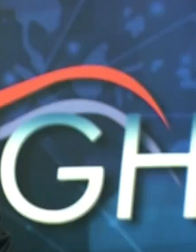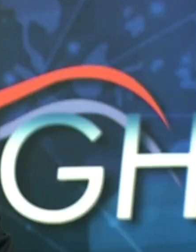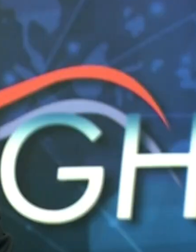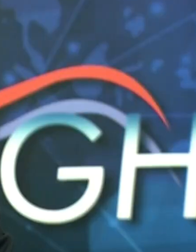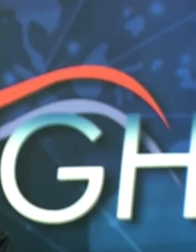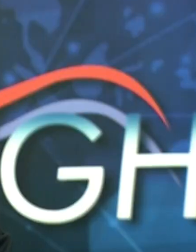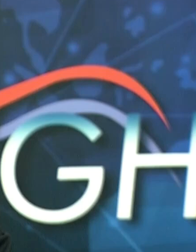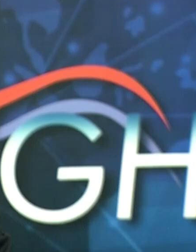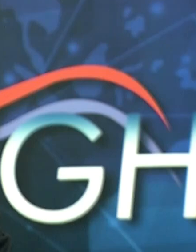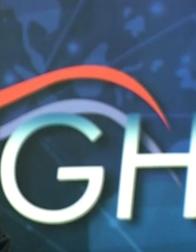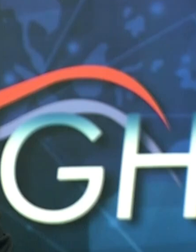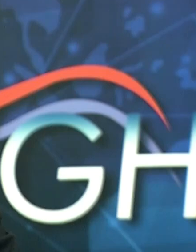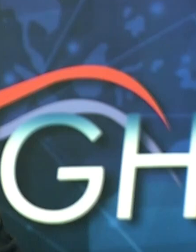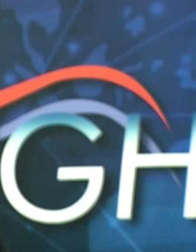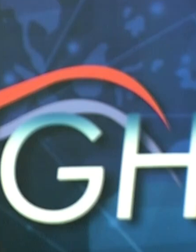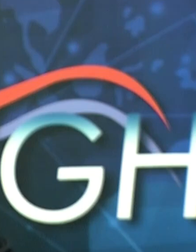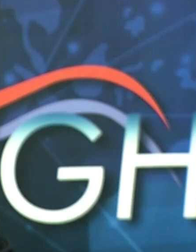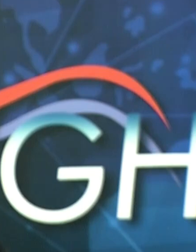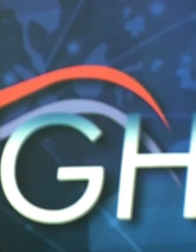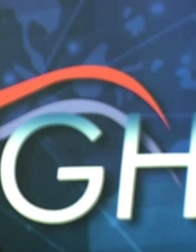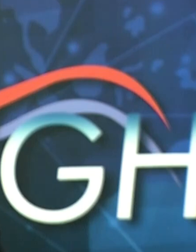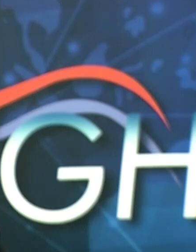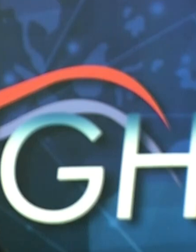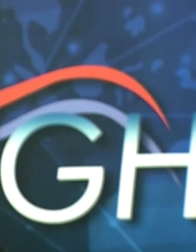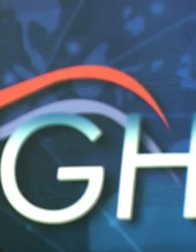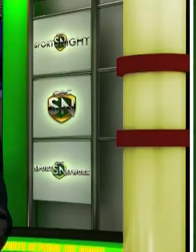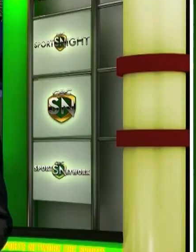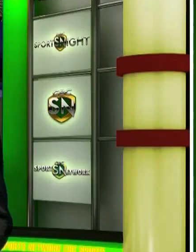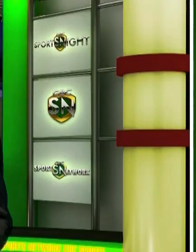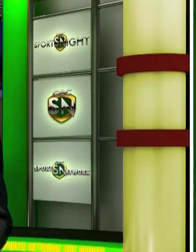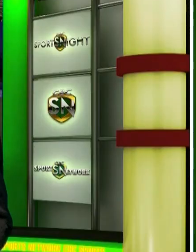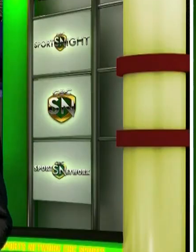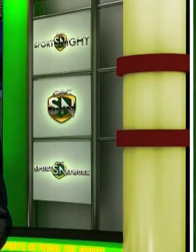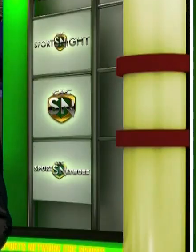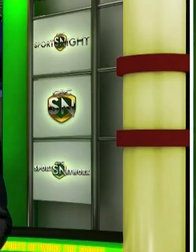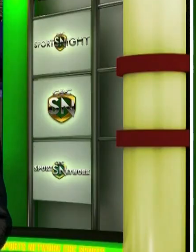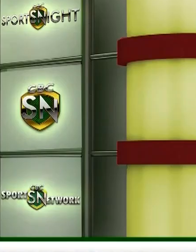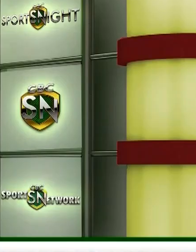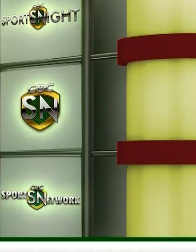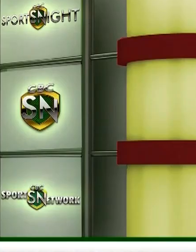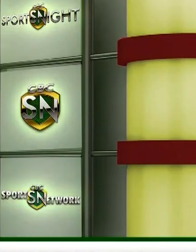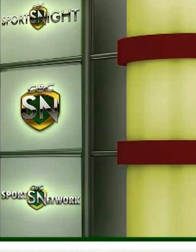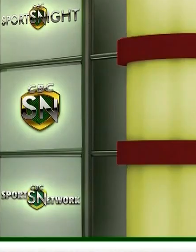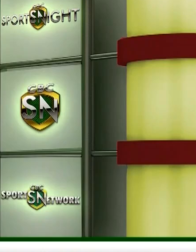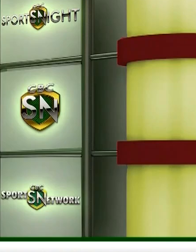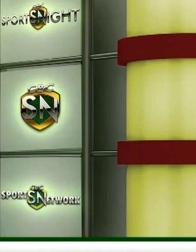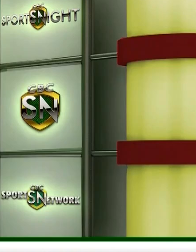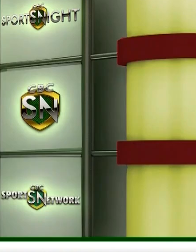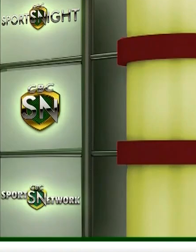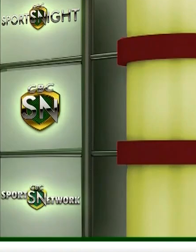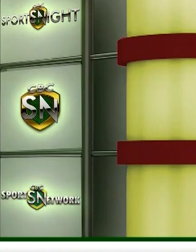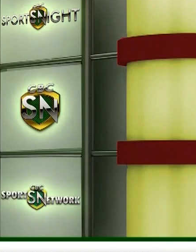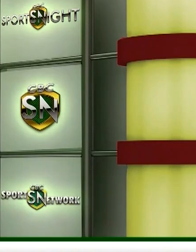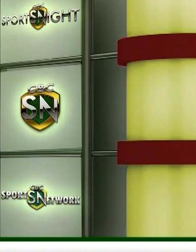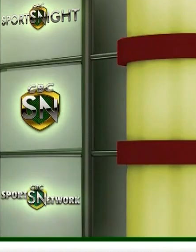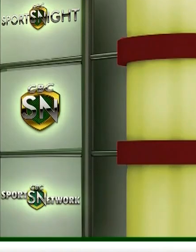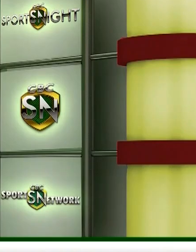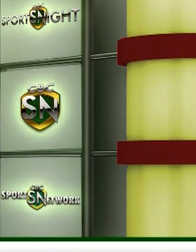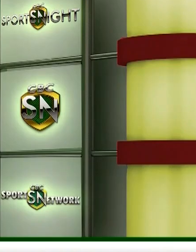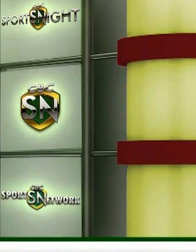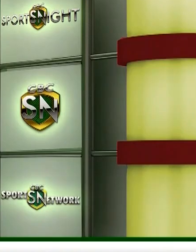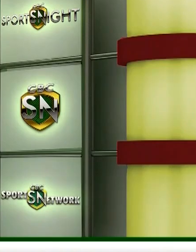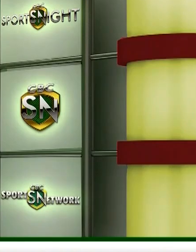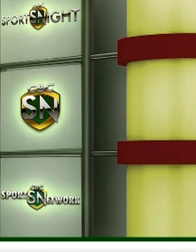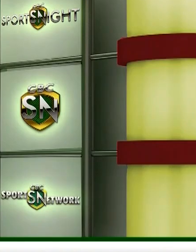Time for some Friday night sporting action. We're joined by Mark Seal. Mark, good evening. Very good evening. Hills Academy of Australia are the champions